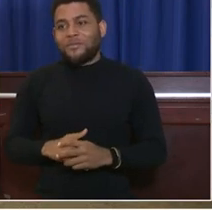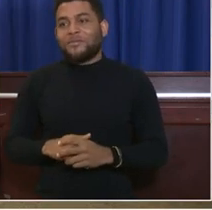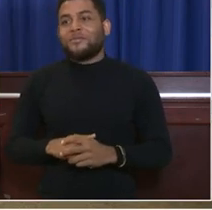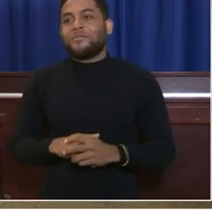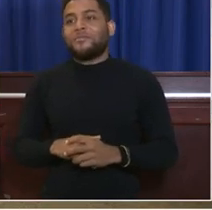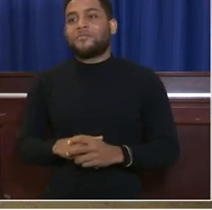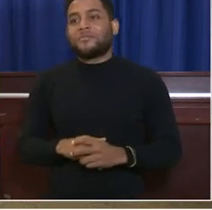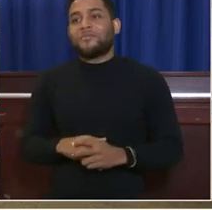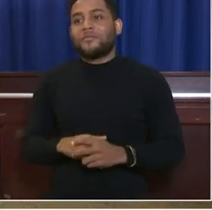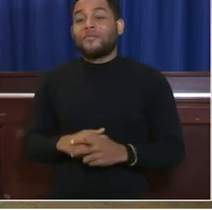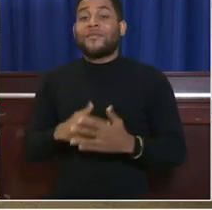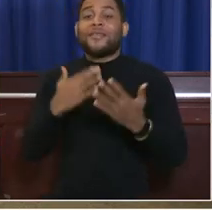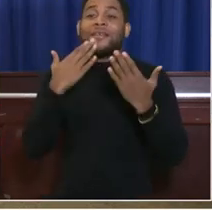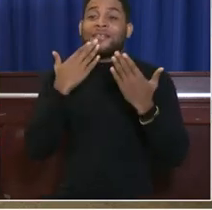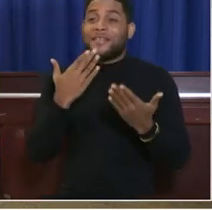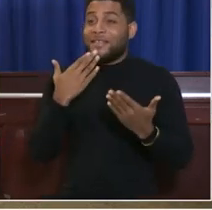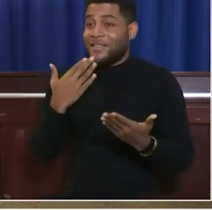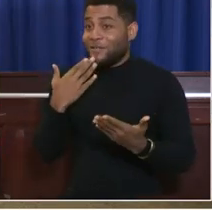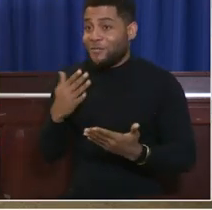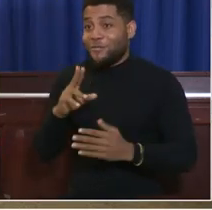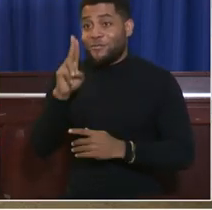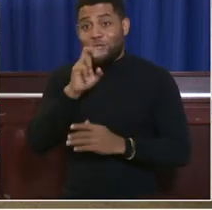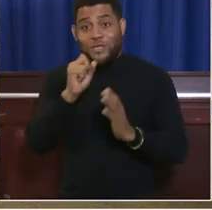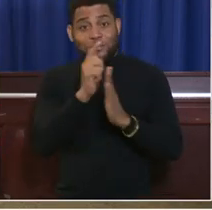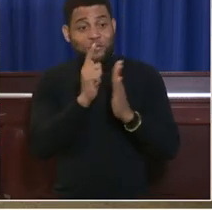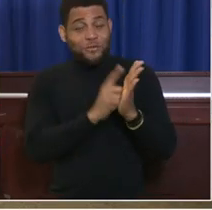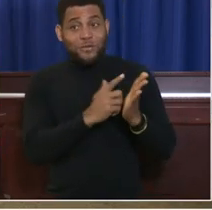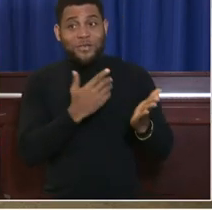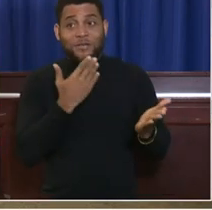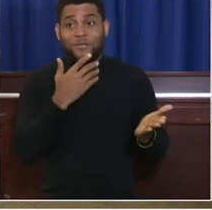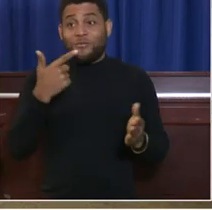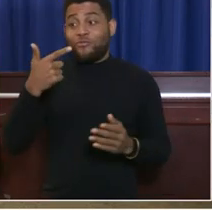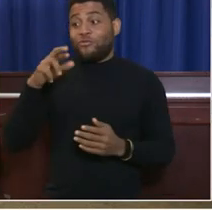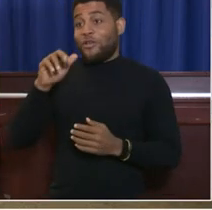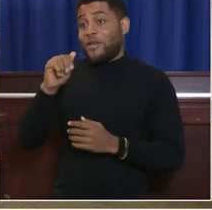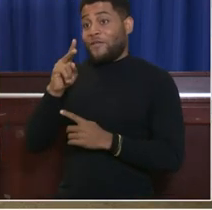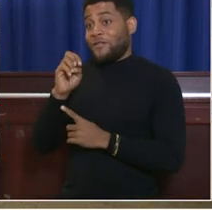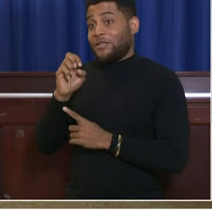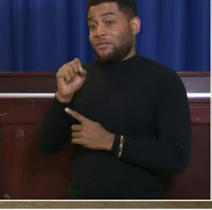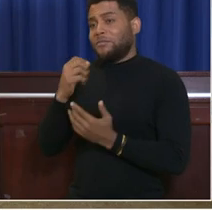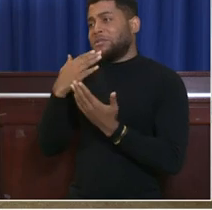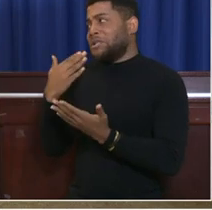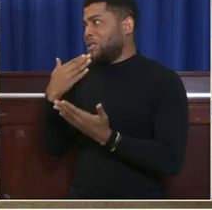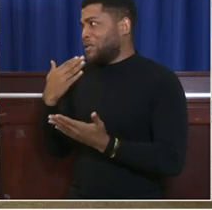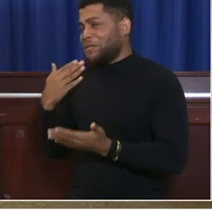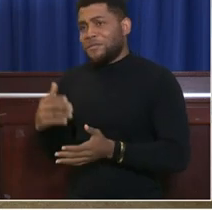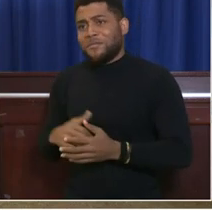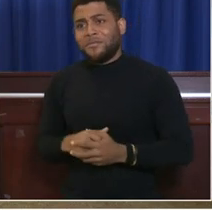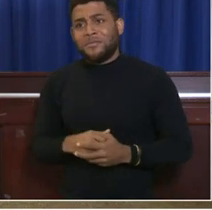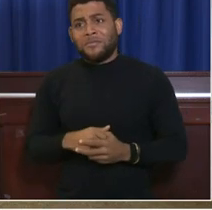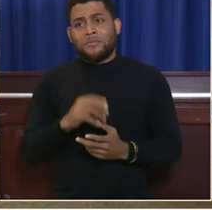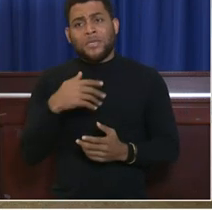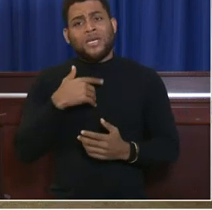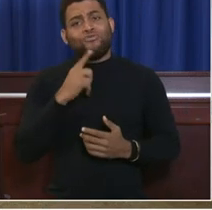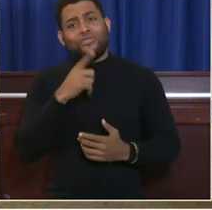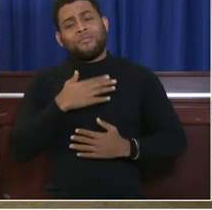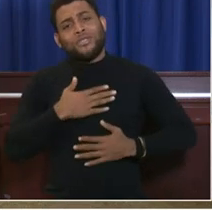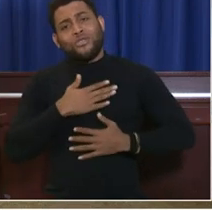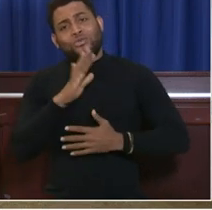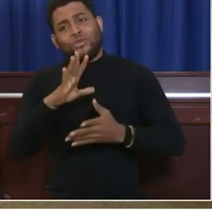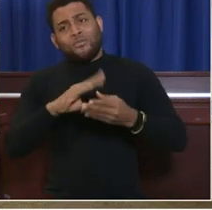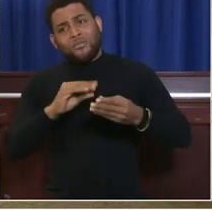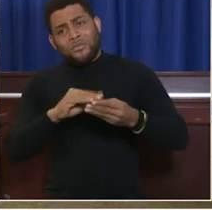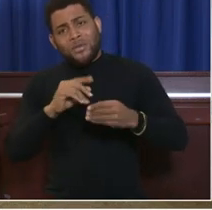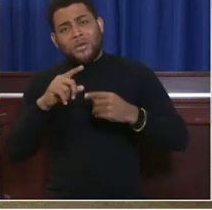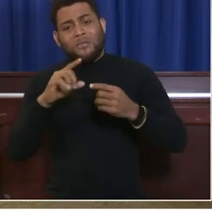Thank you, United States Attorney Graves. Much appreciated, as well as your comments on relationships. I'm Dave Sundberg,